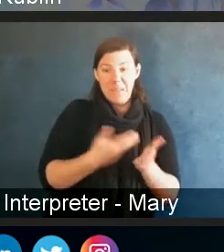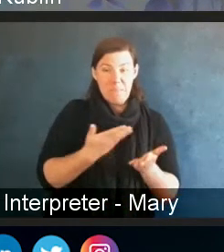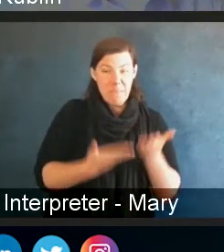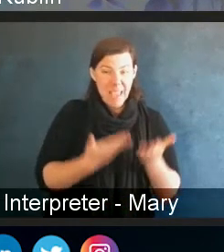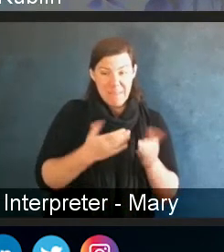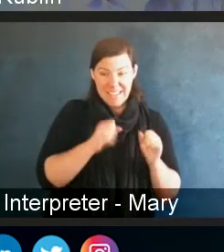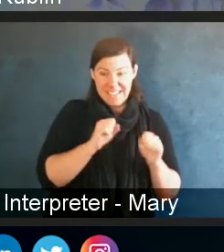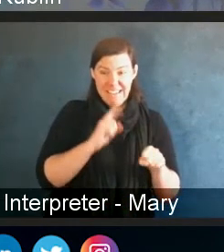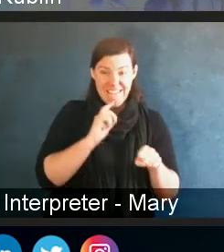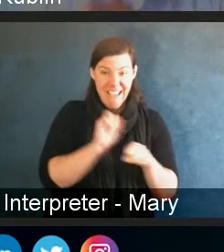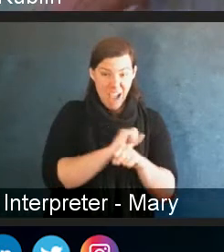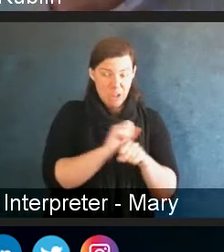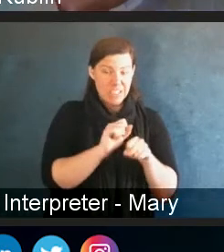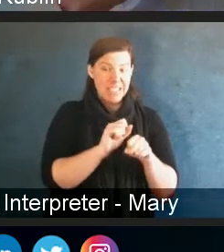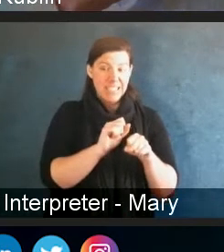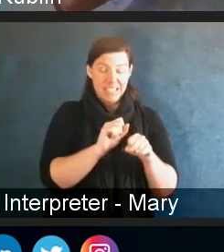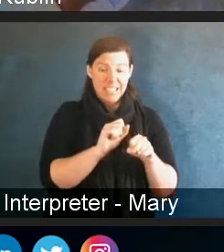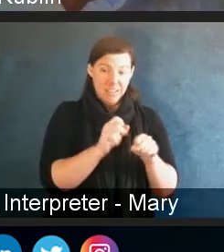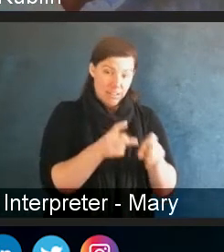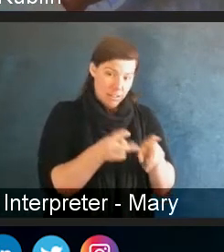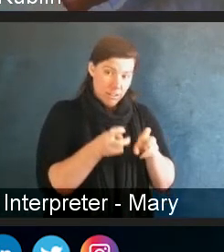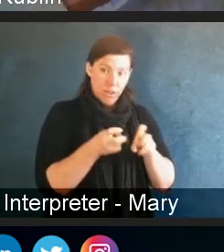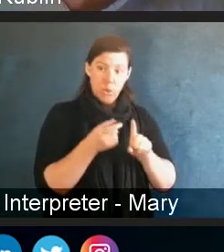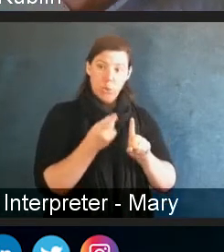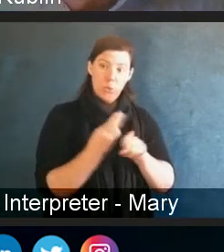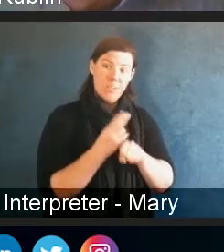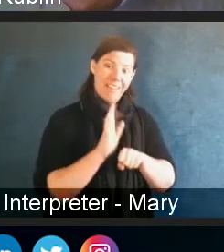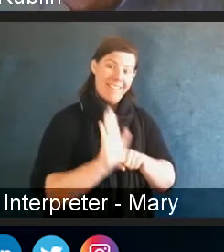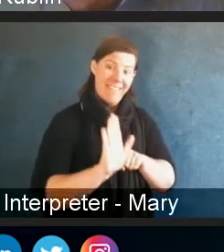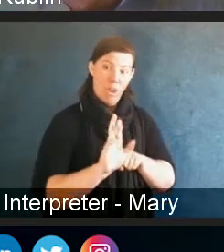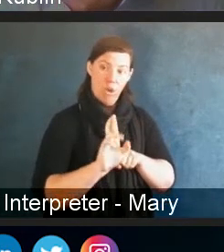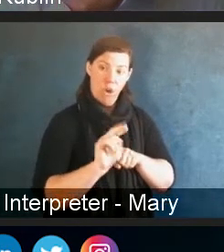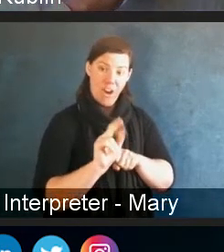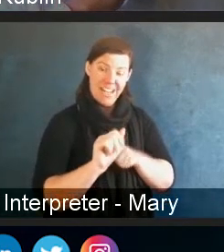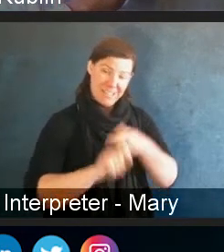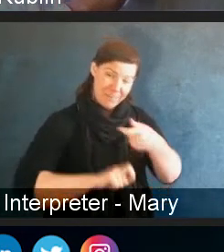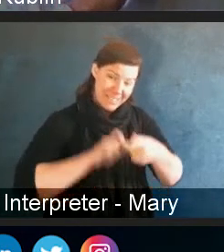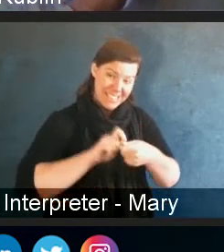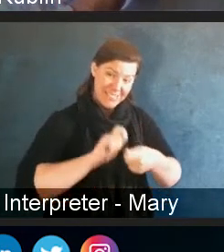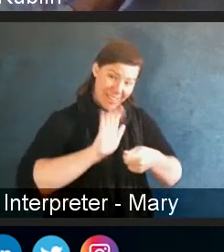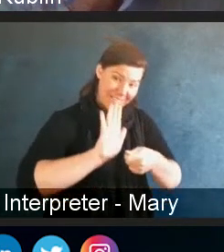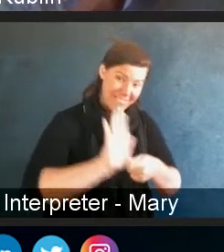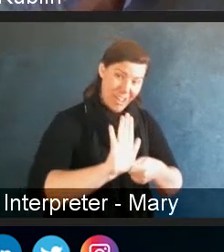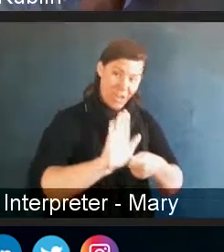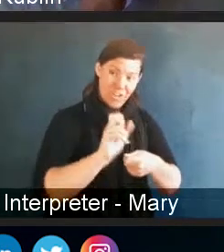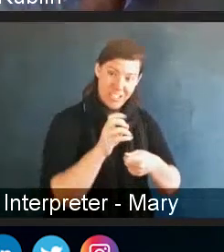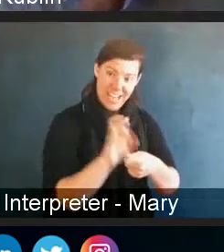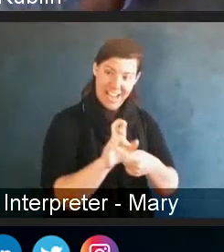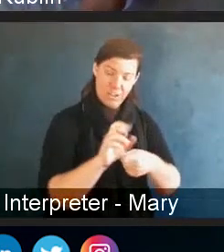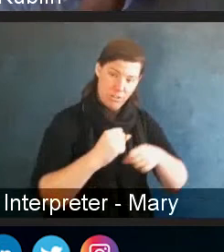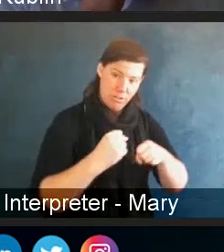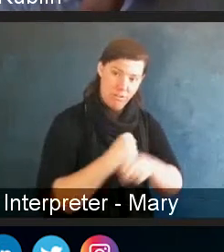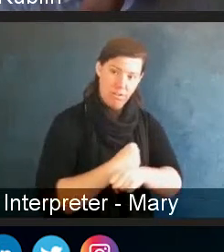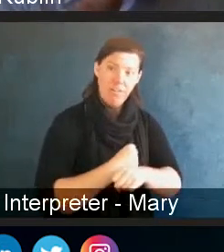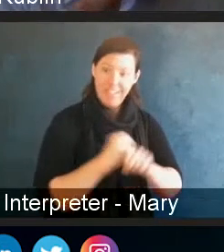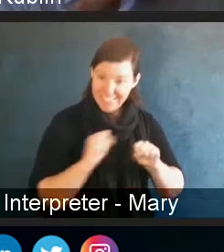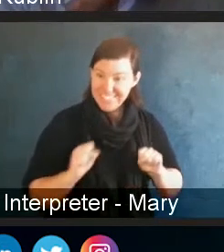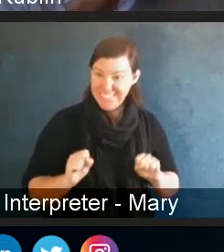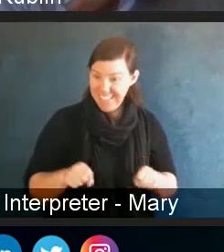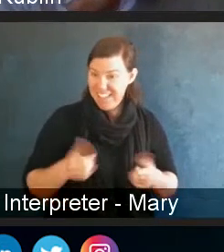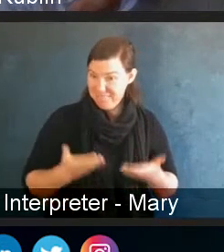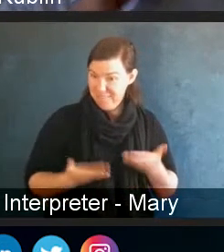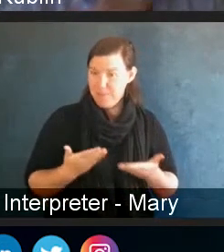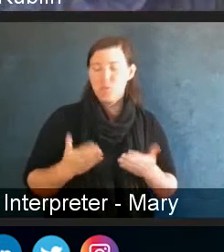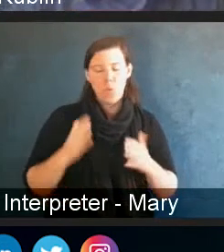huge potential there. And I think with the technological advancements that have happened in the last year, we can expect to see continued advances very